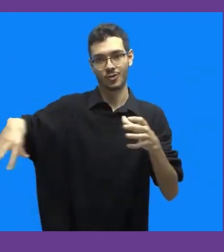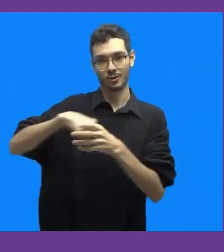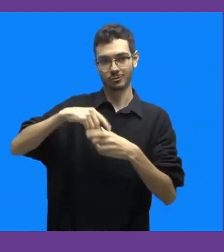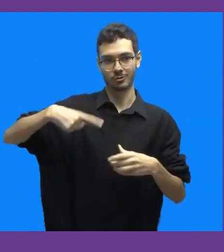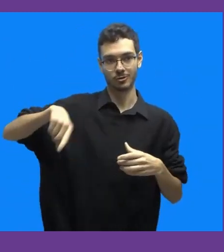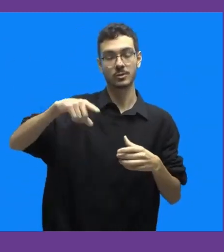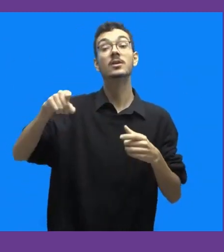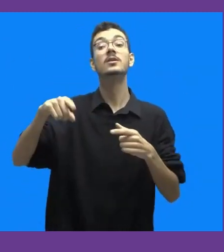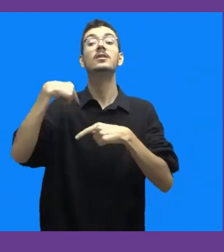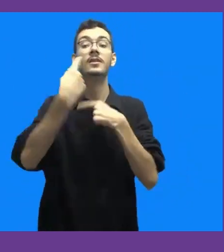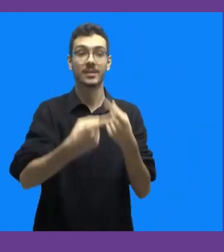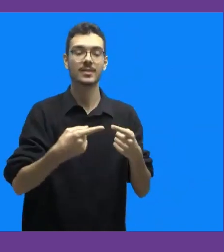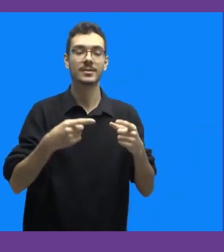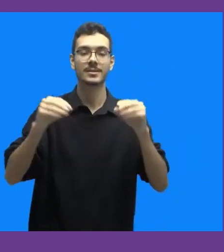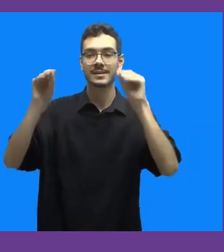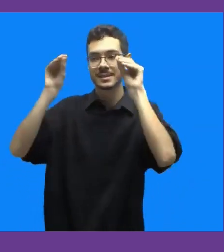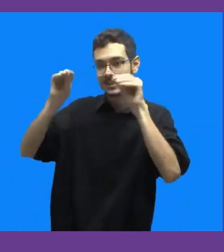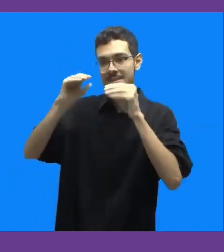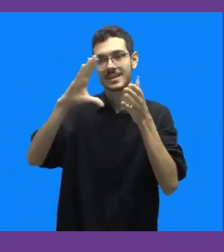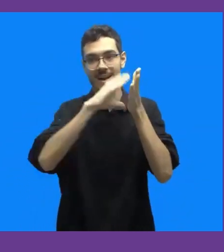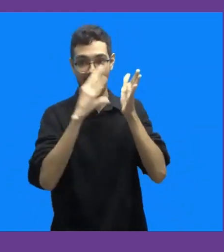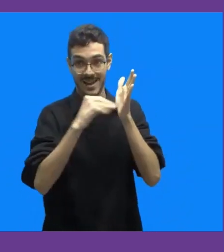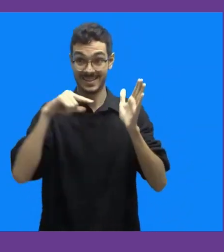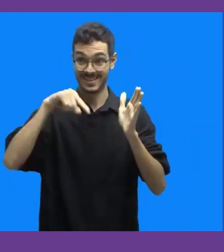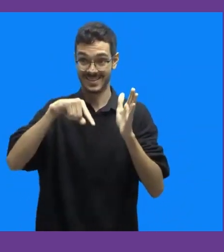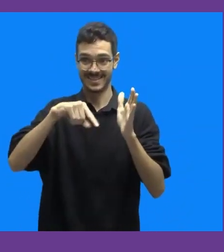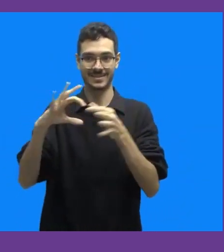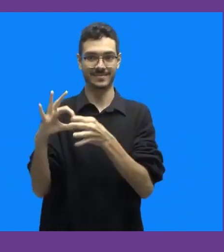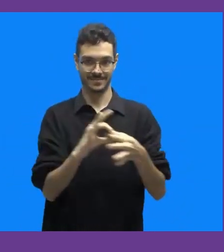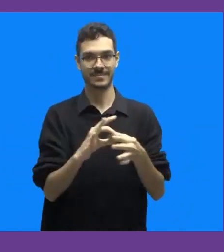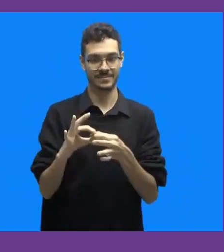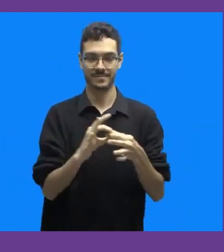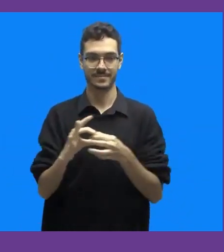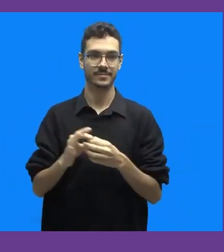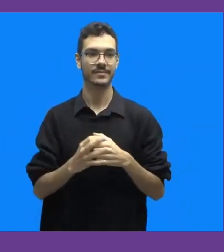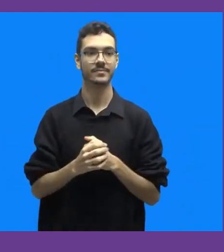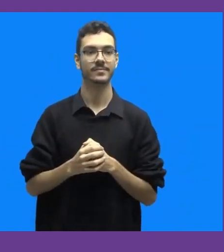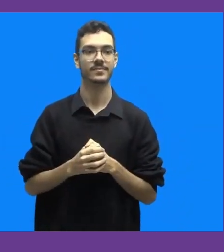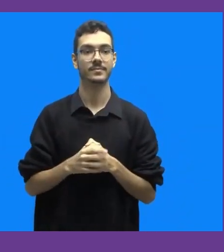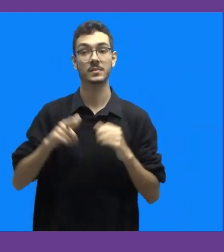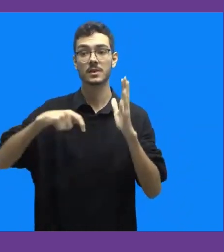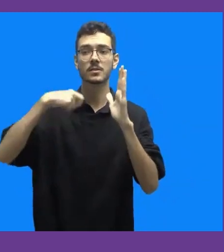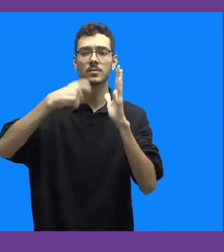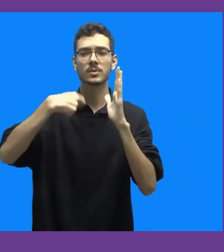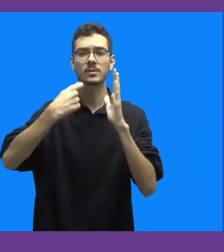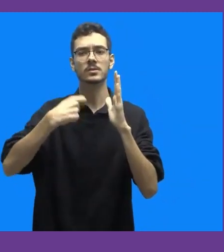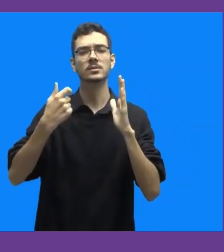huge area of the project, which is just starting, and one of the tools that they are building with